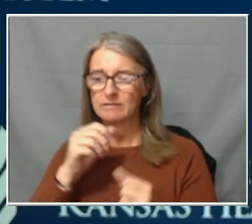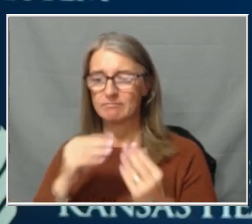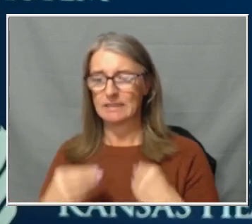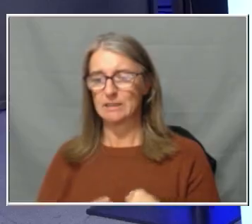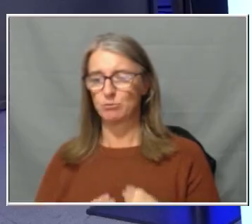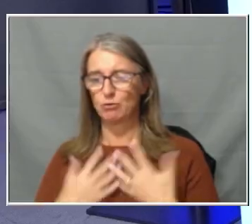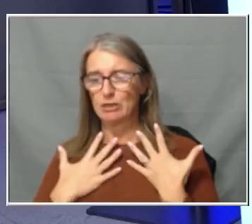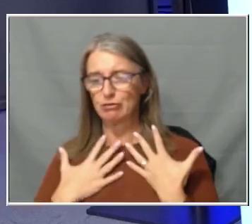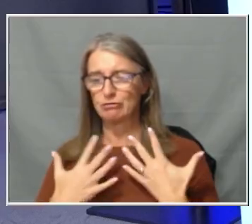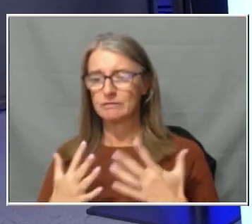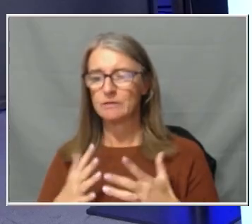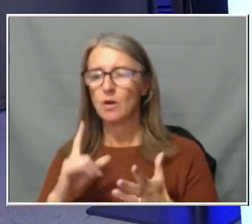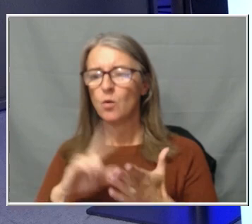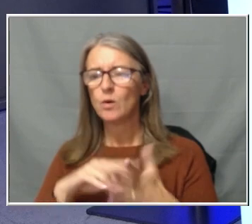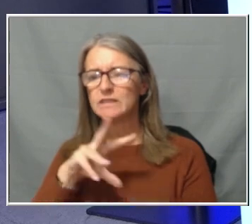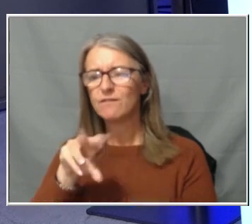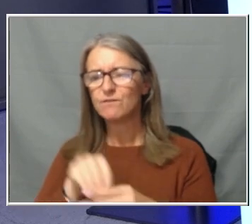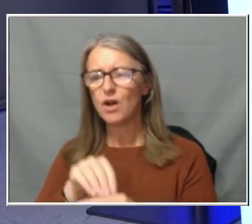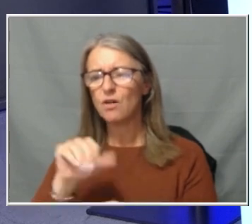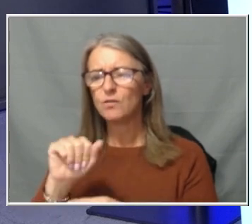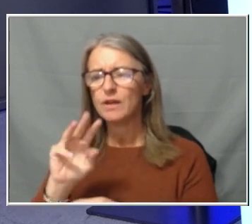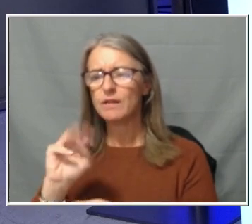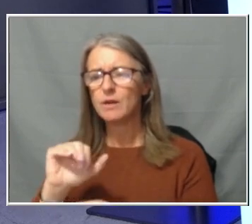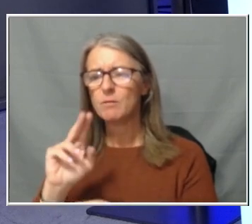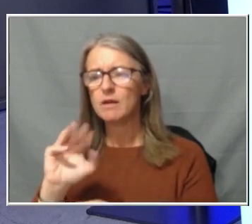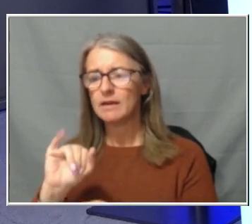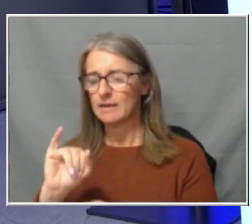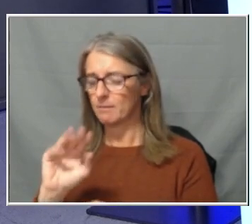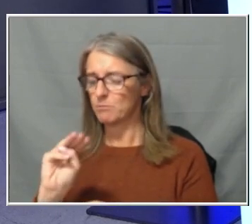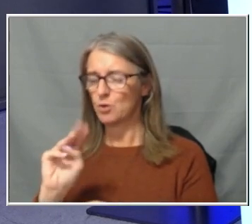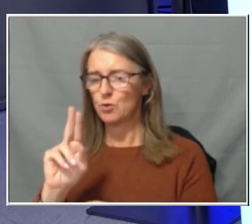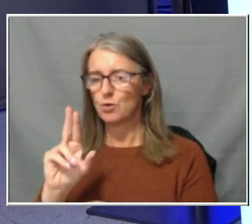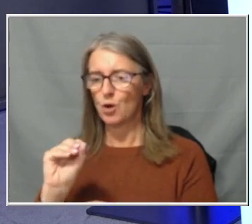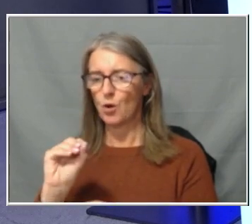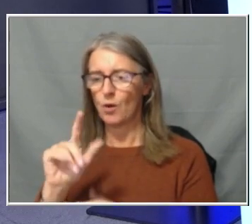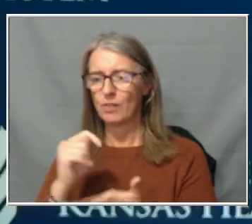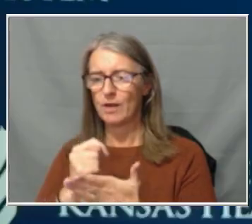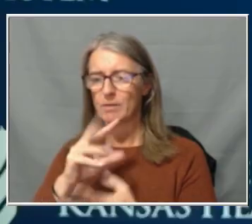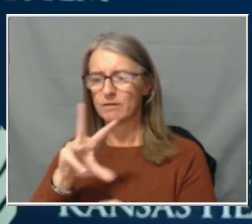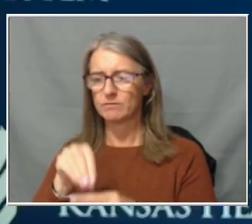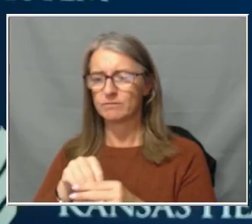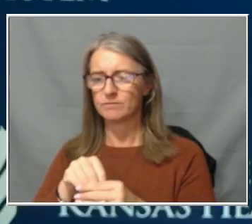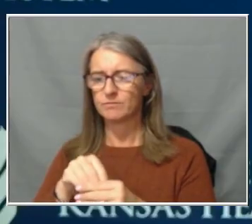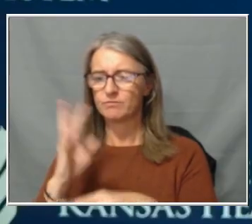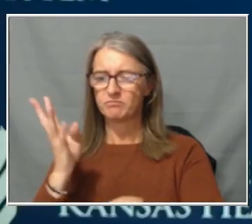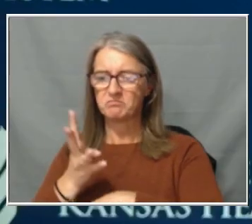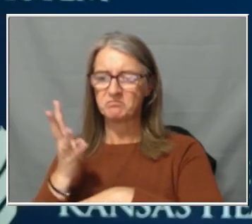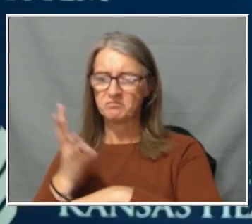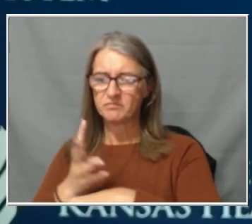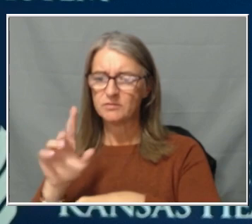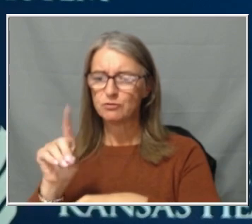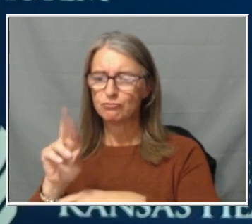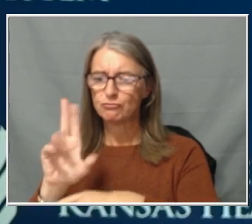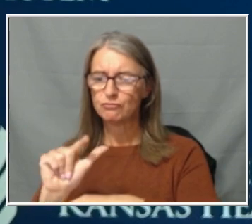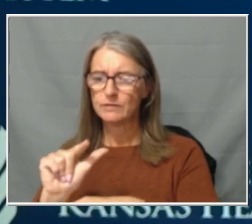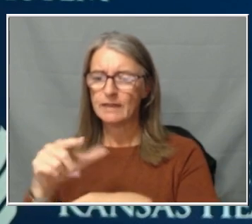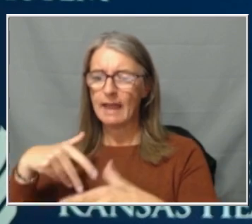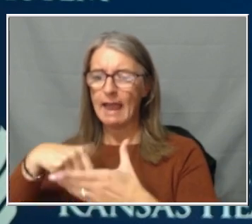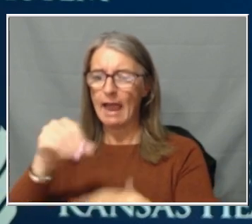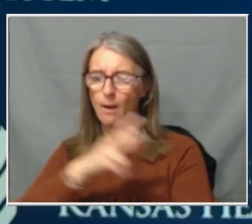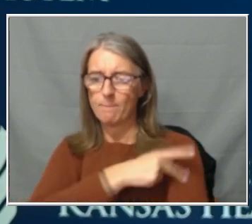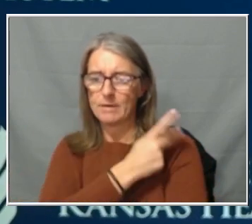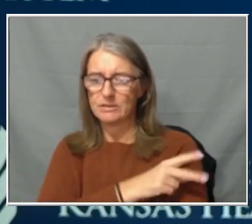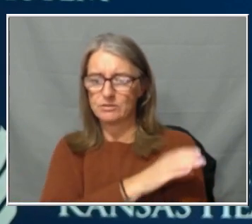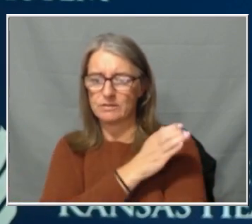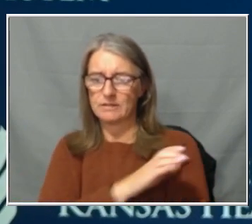And what's involved in immunotherapy? Let's just jump on that real quick. These drugs are given intravenously. They're given in the outpatient clinic every 3